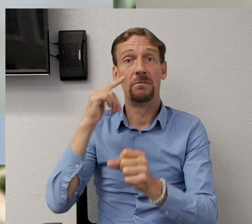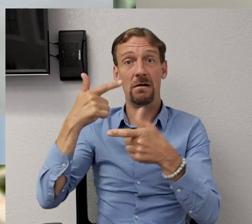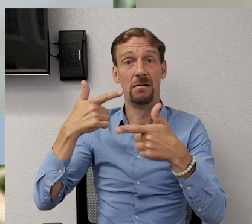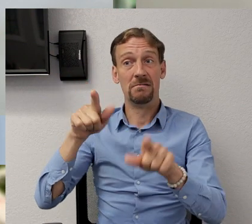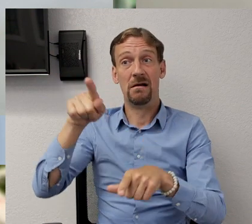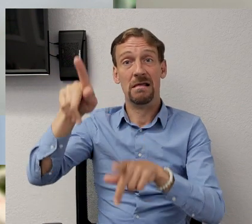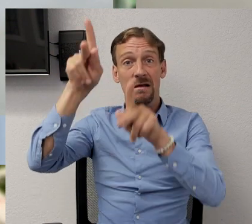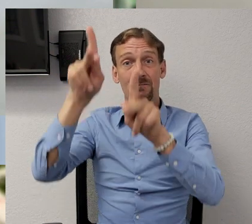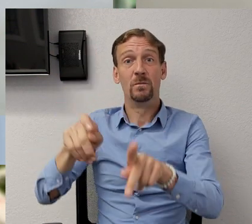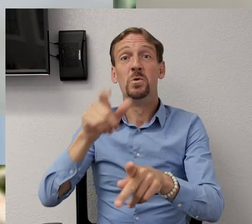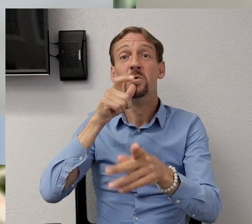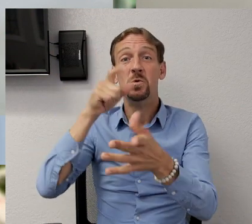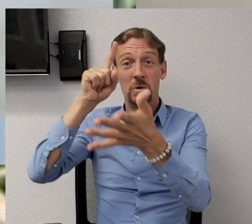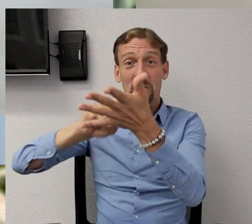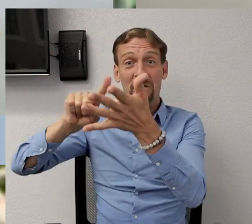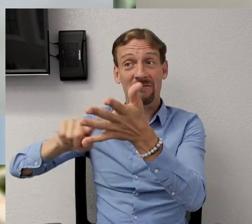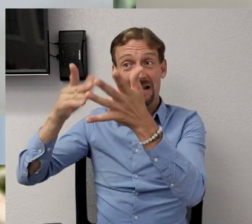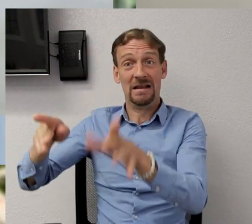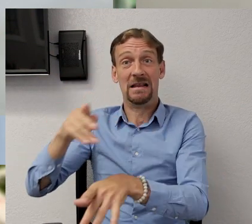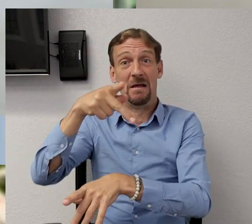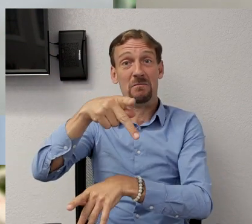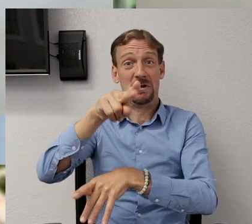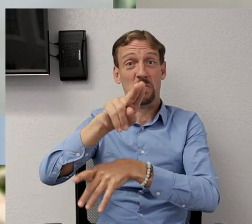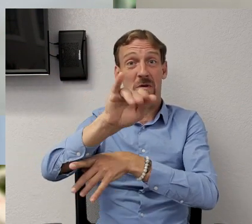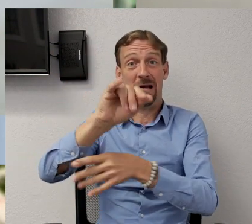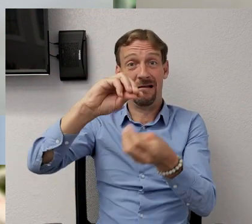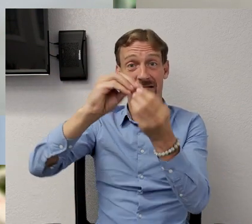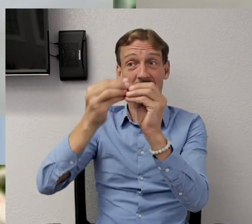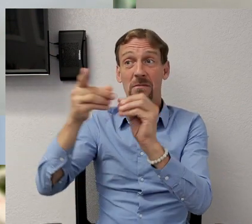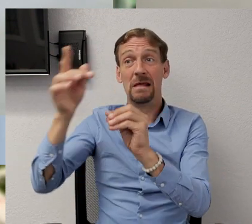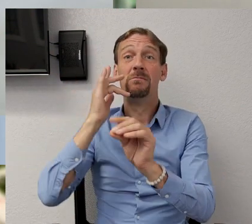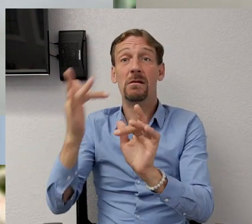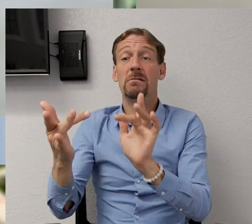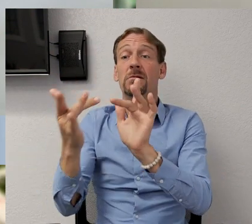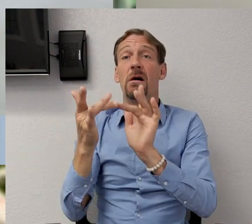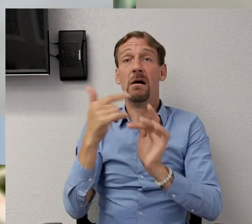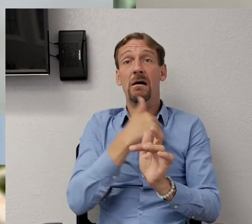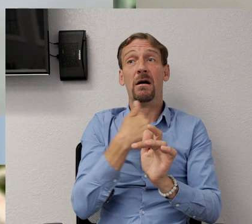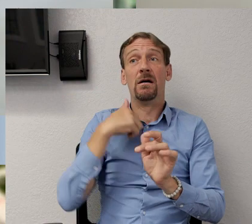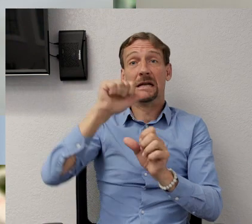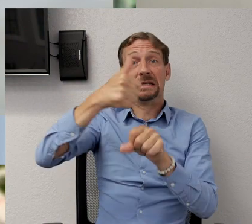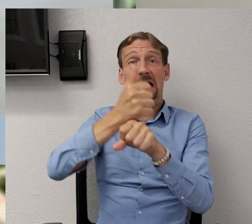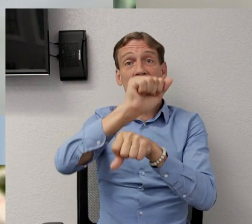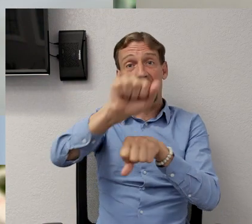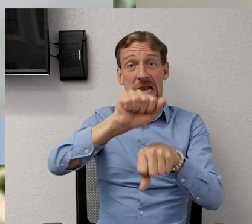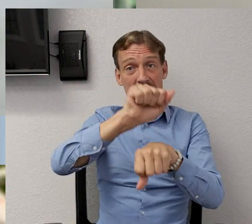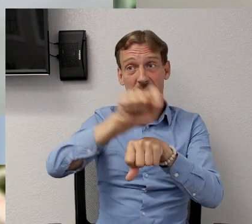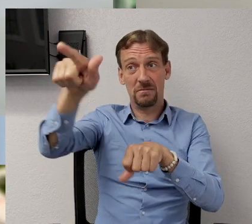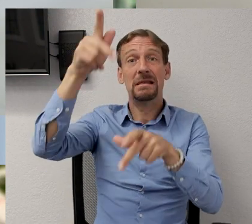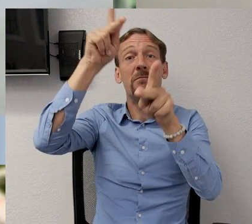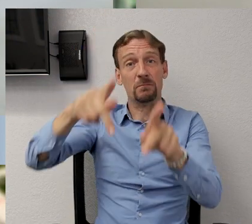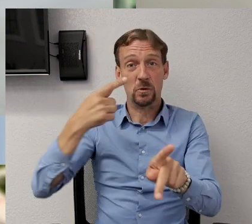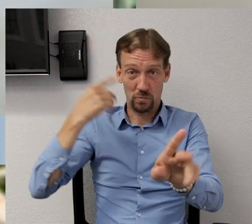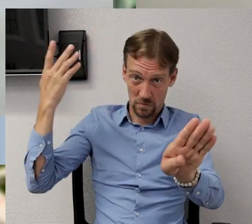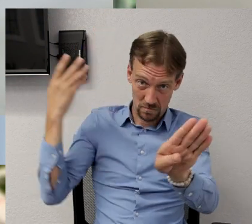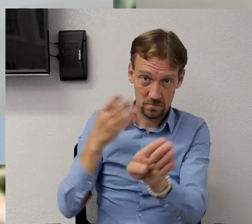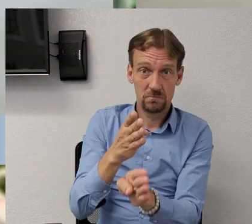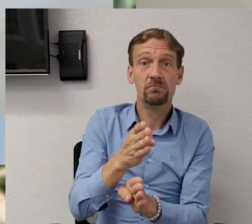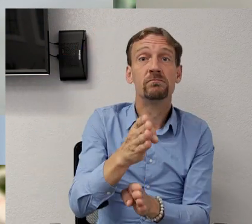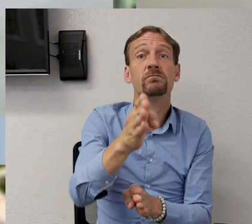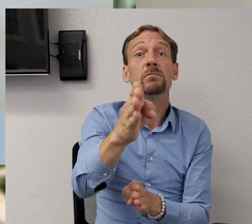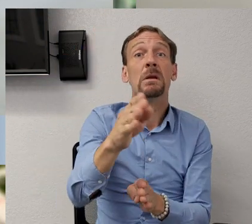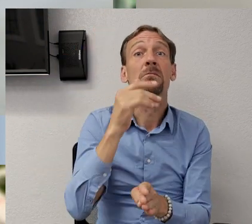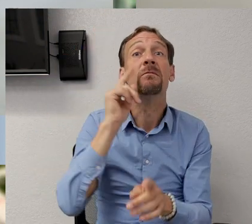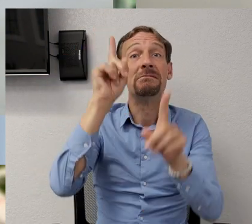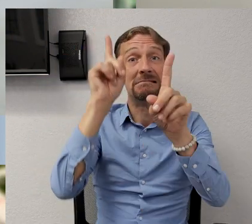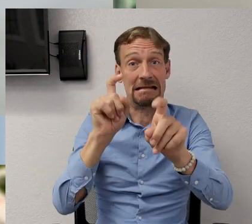under investigation the PUI number, and they will contact us and schedule an appointment, and that person will come through. Or if